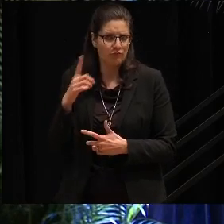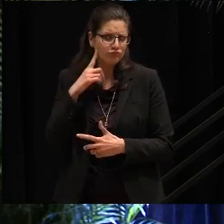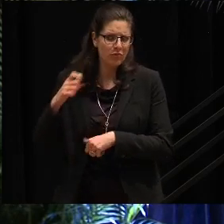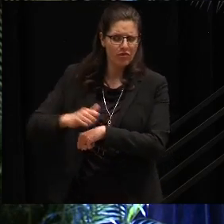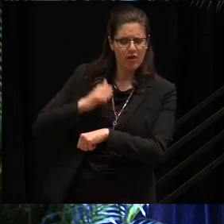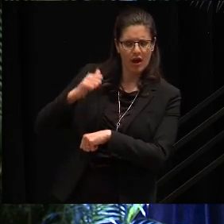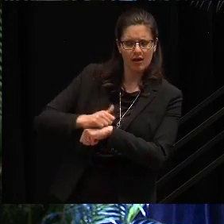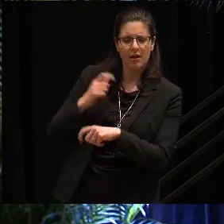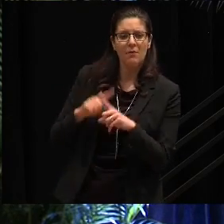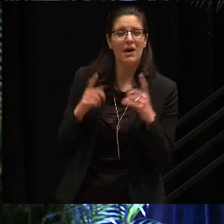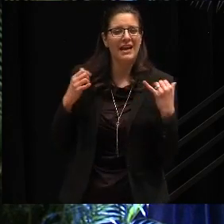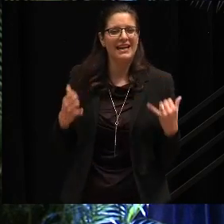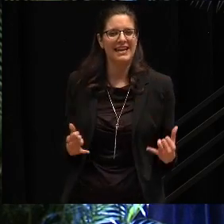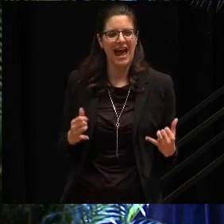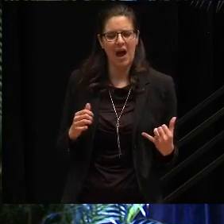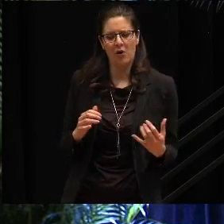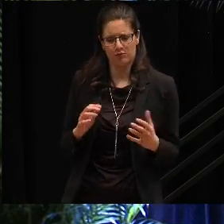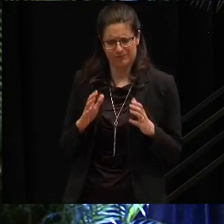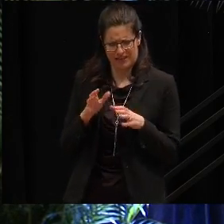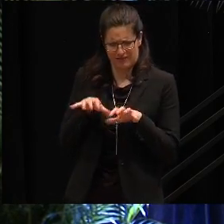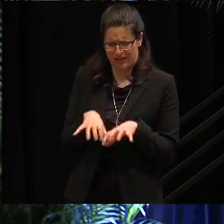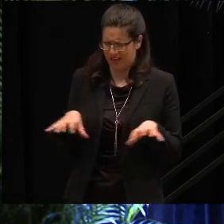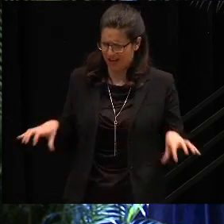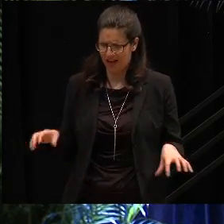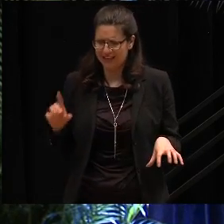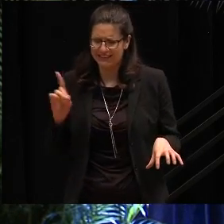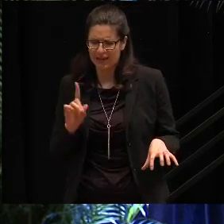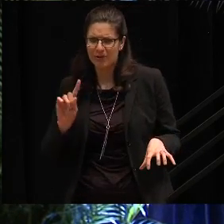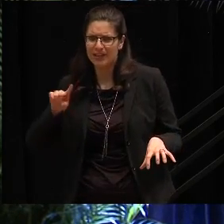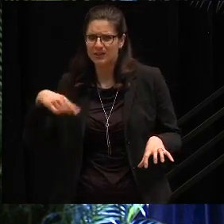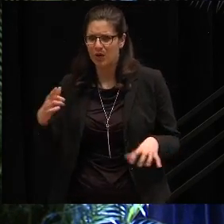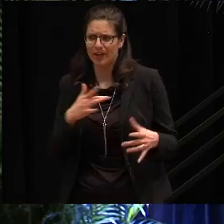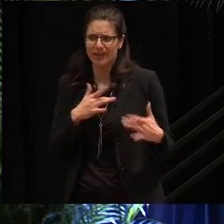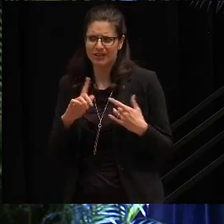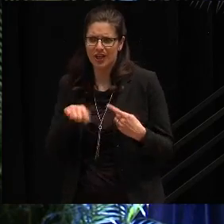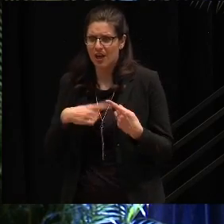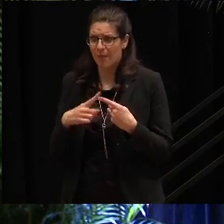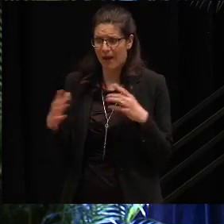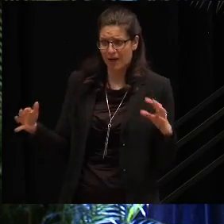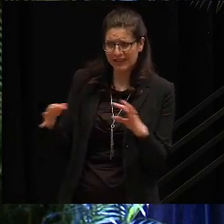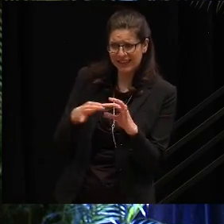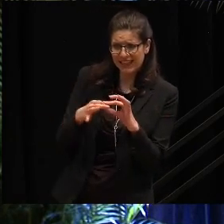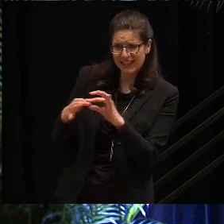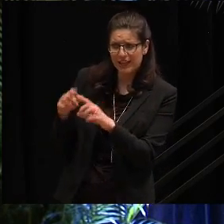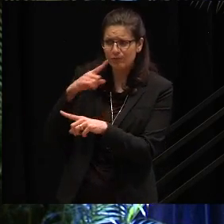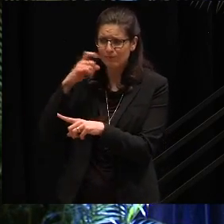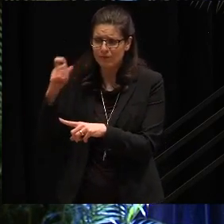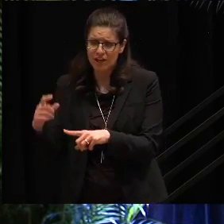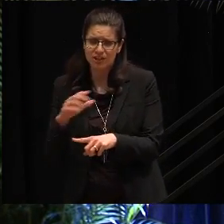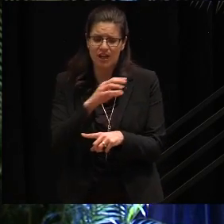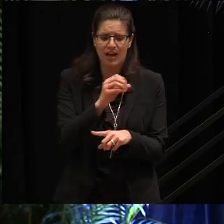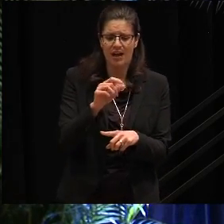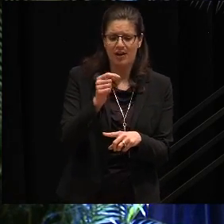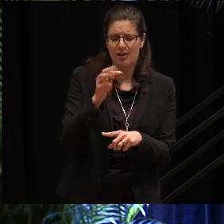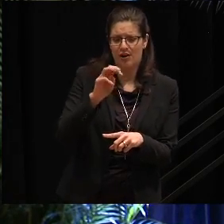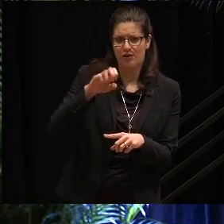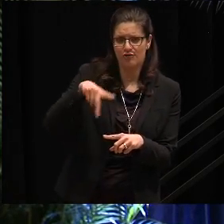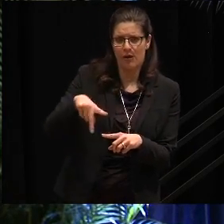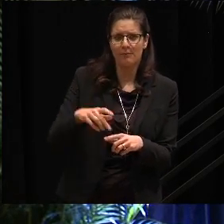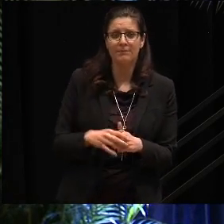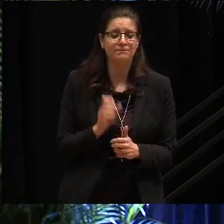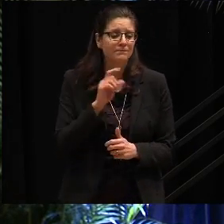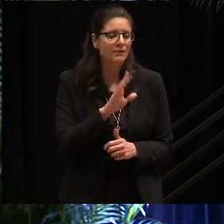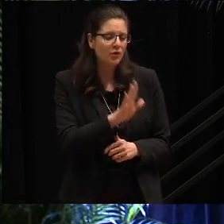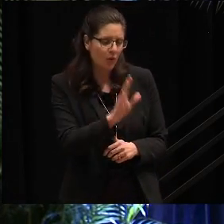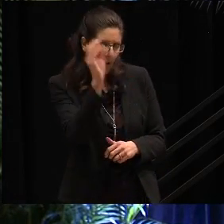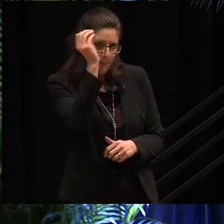it's only Democrats who are more concerned about potential links between the Trump campaign and Russia. What is your view